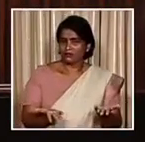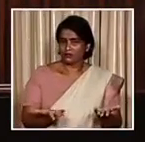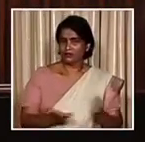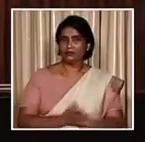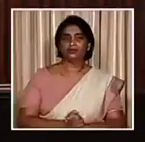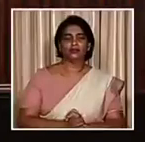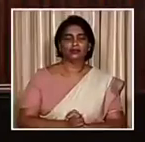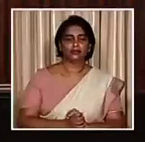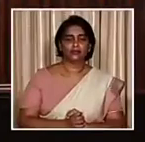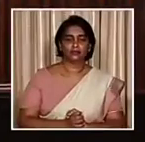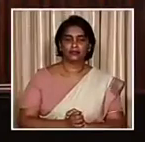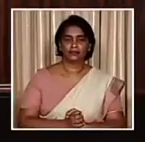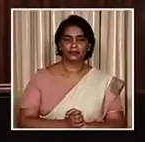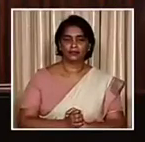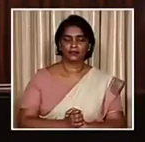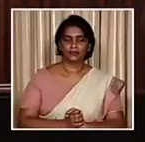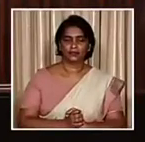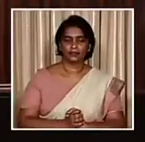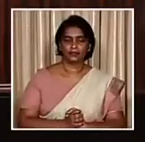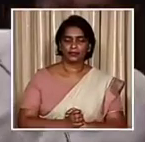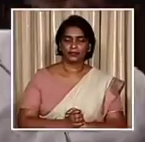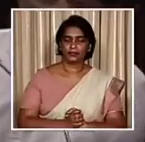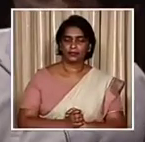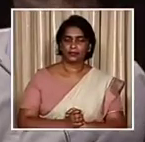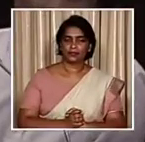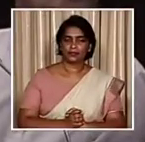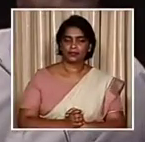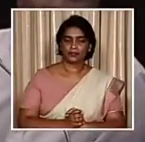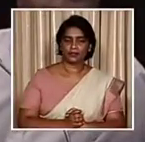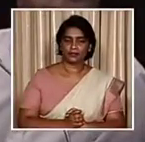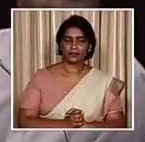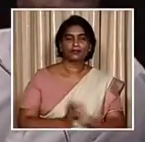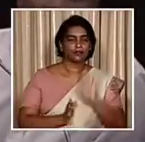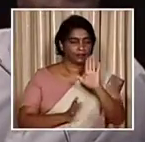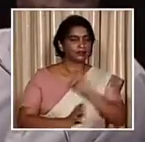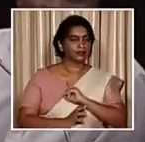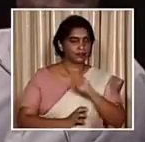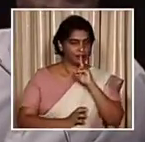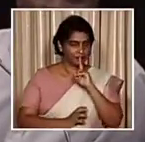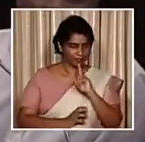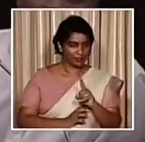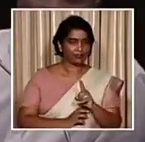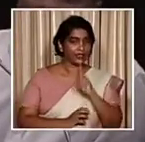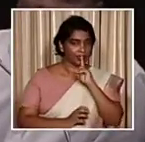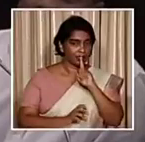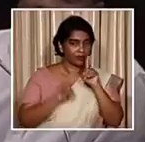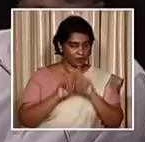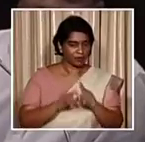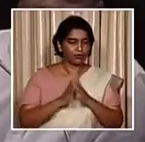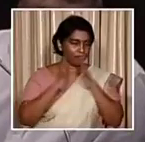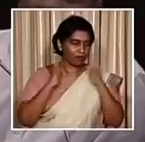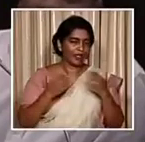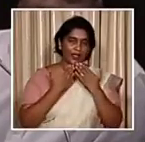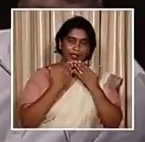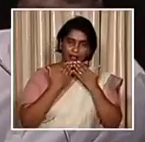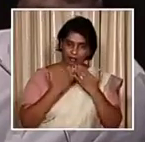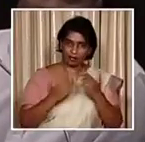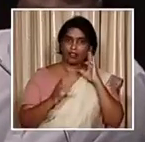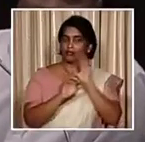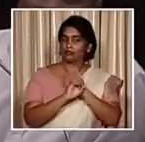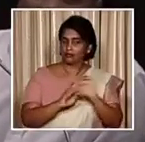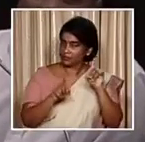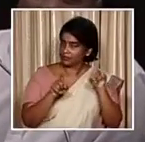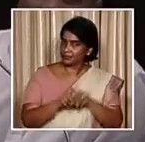Yeah, Iran Vikramathan. Nisa, Janathipeda Yana Nisa, Meki Anne, Kiwa Vage, Bohom Issuti, Prakashyata, Te